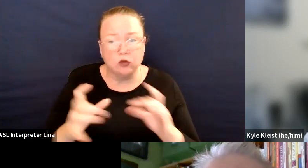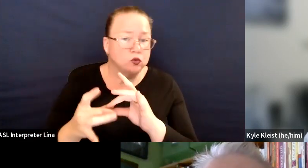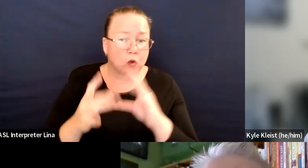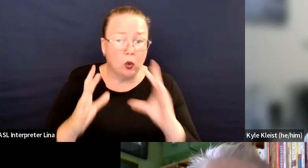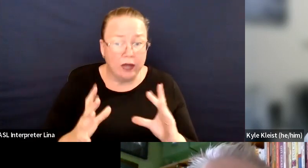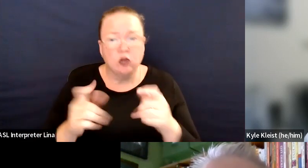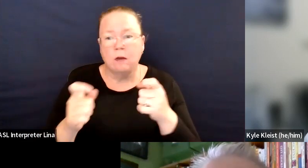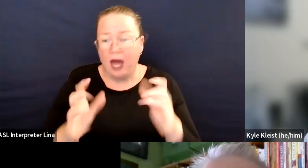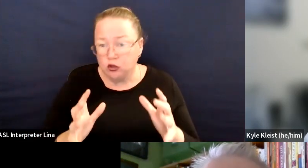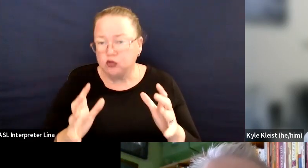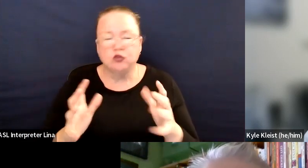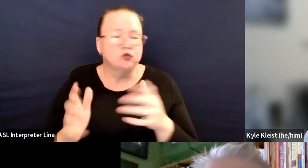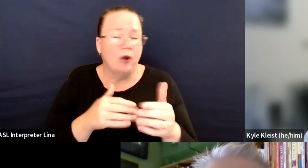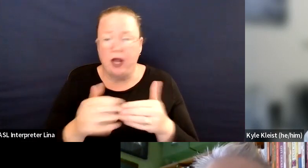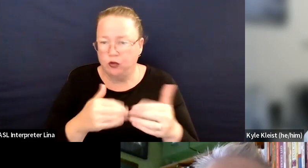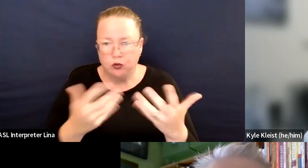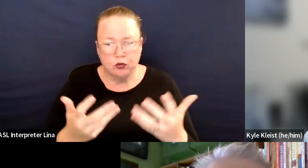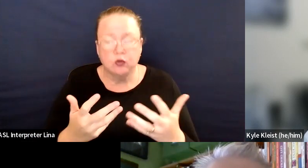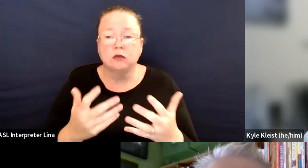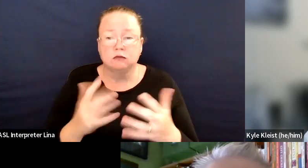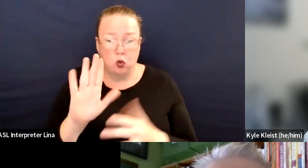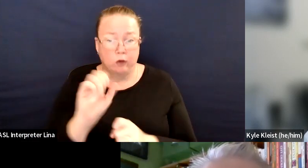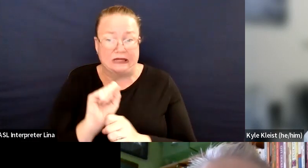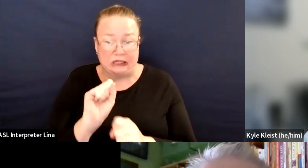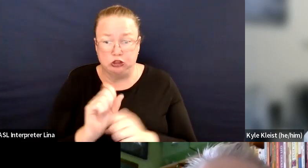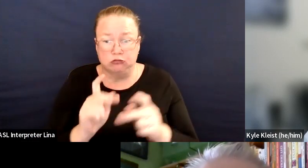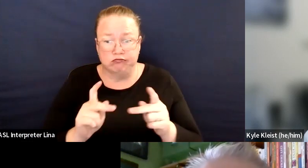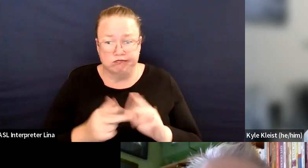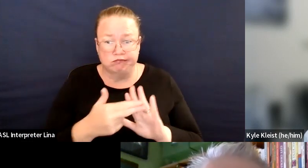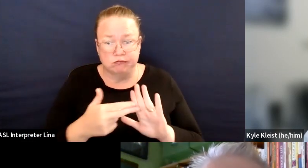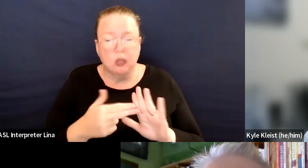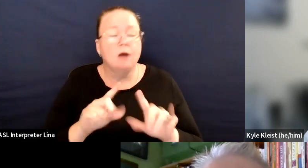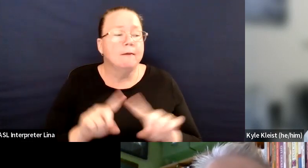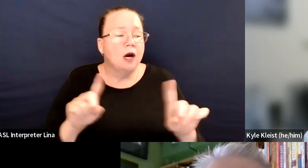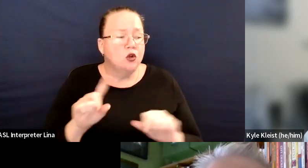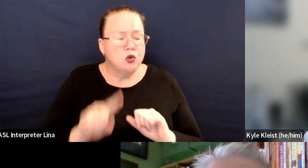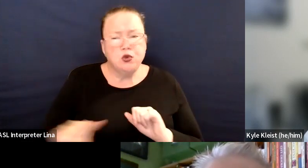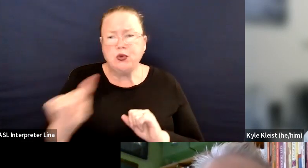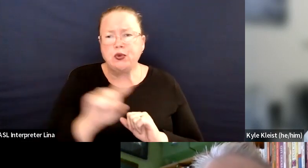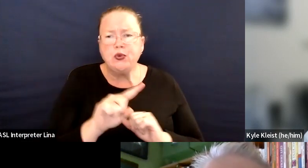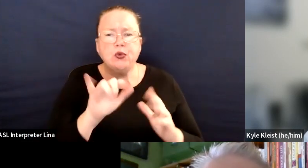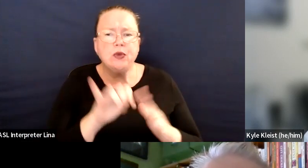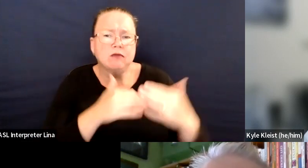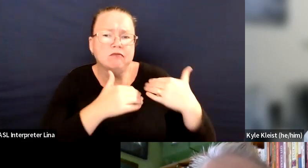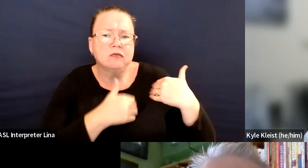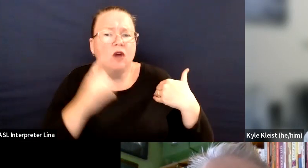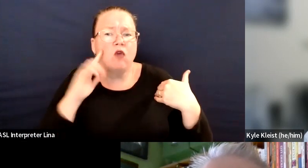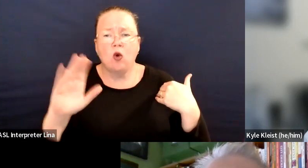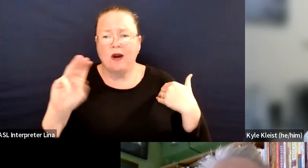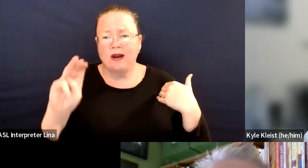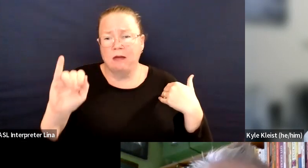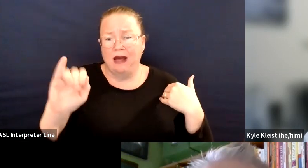or managers or whatever title you go by, but those of you that are responsible for your